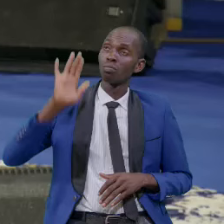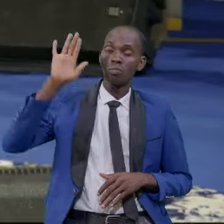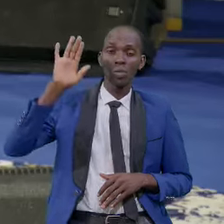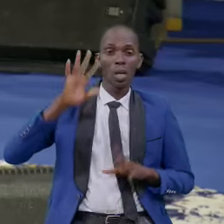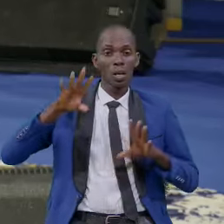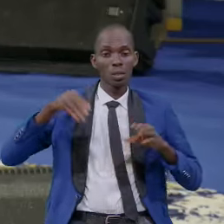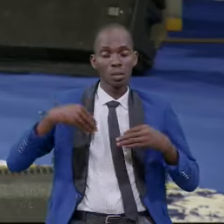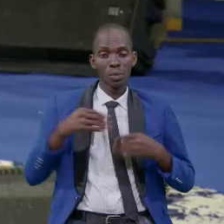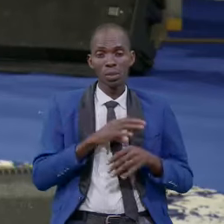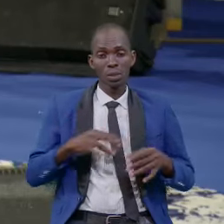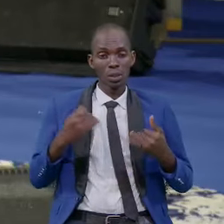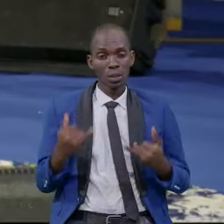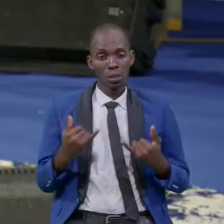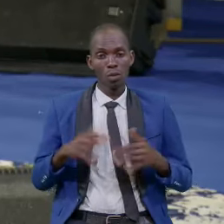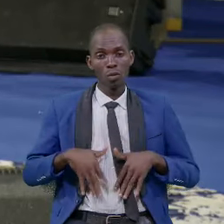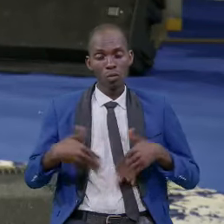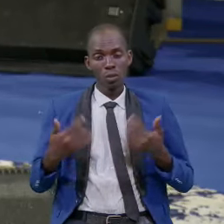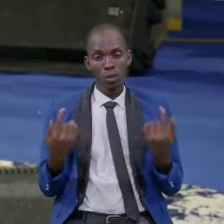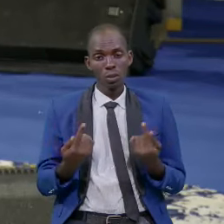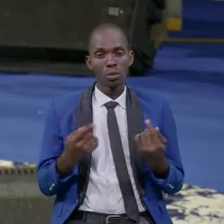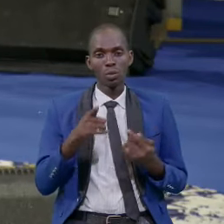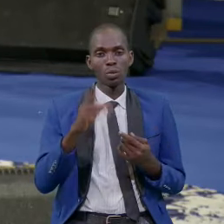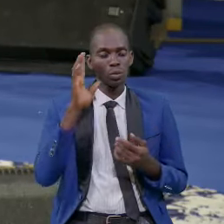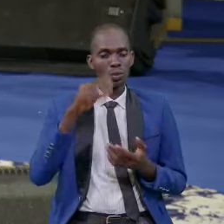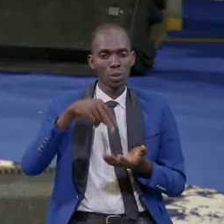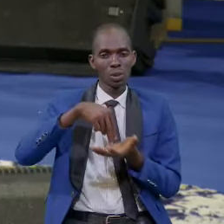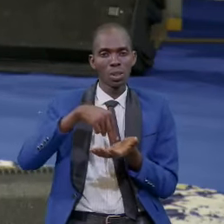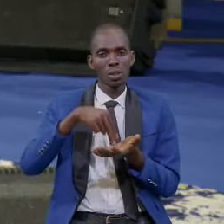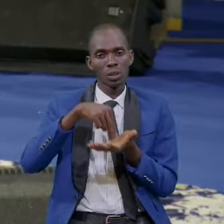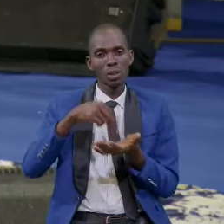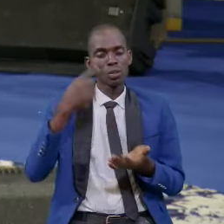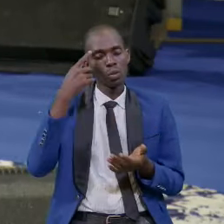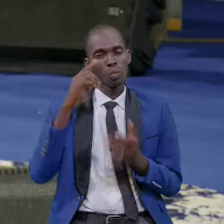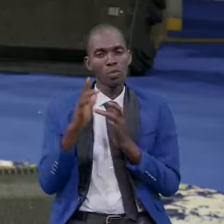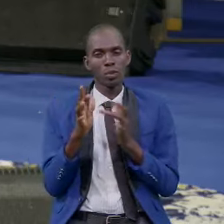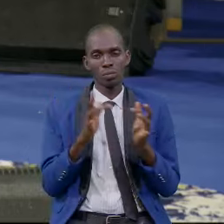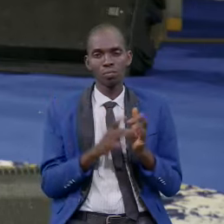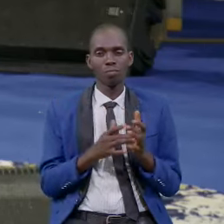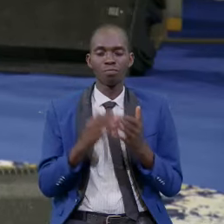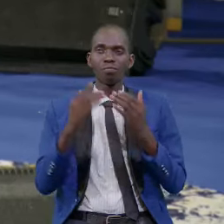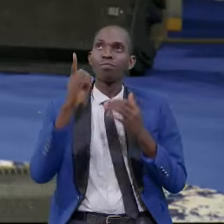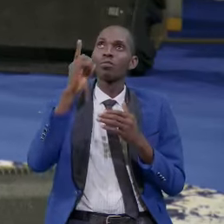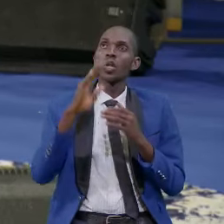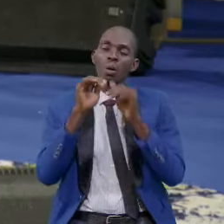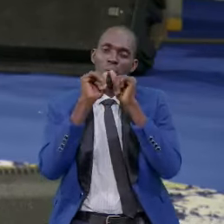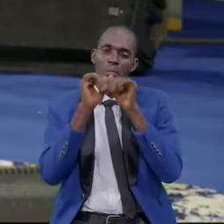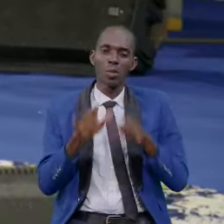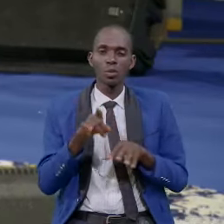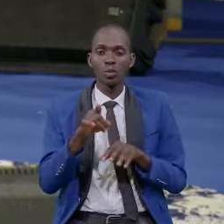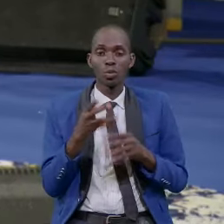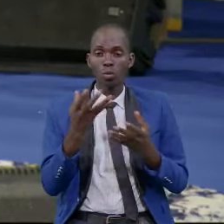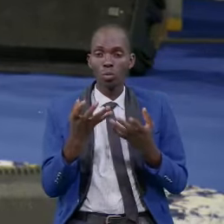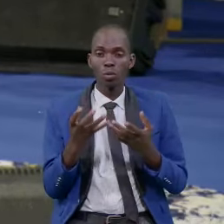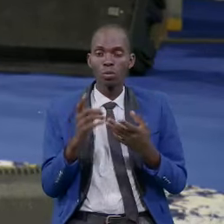you are. You are standing up for Jesus. God bless you. God bless you. Anywhere you are, you want real